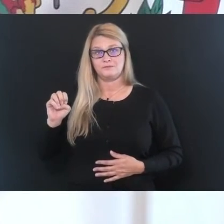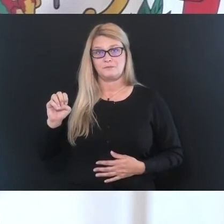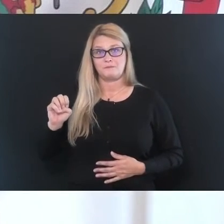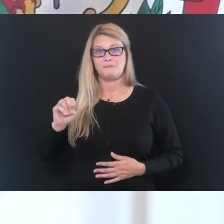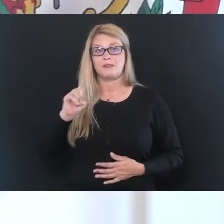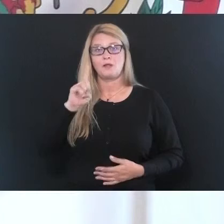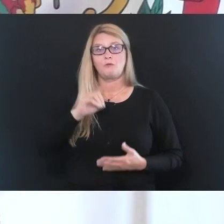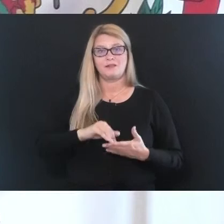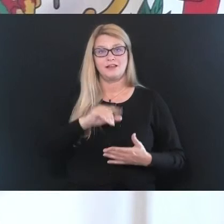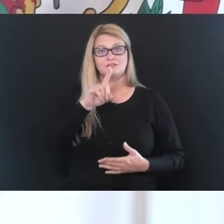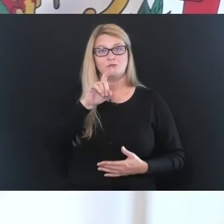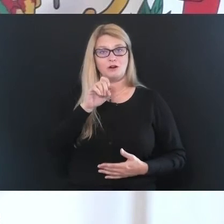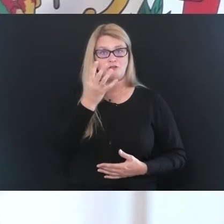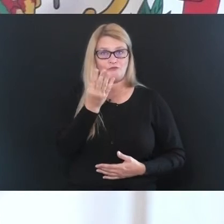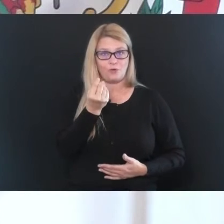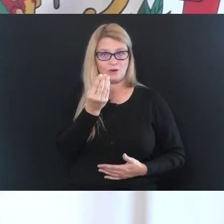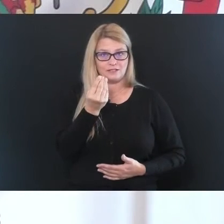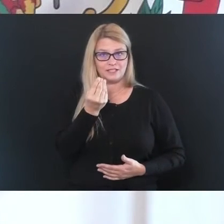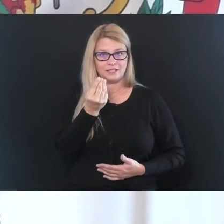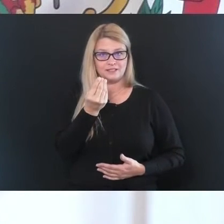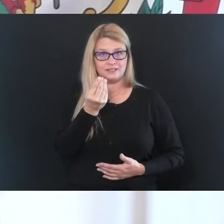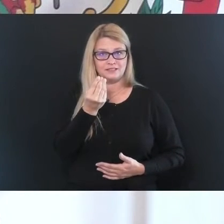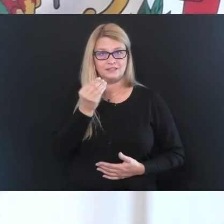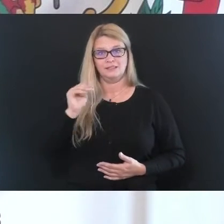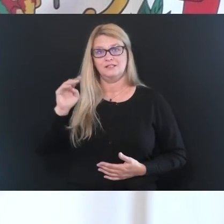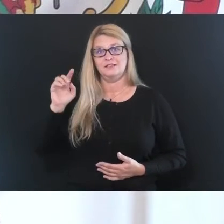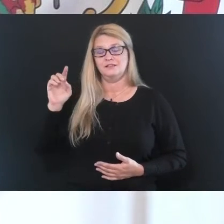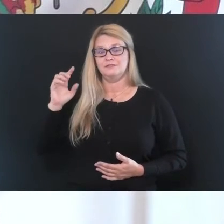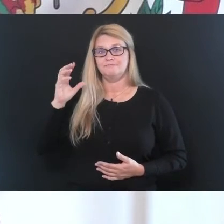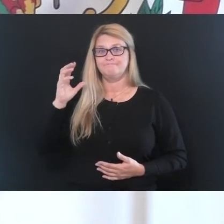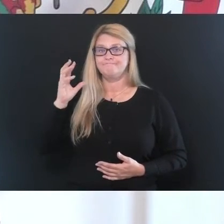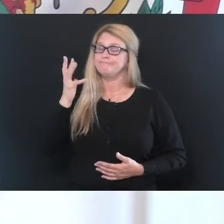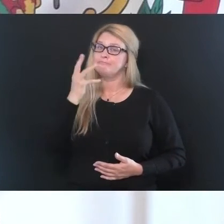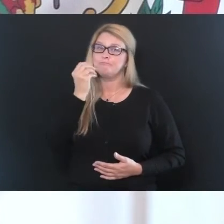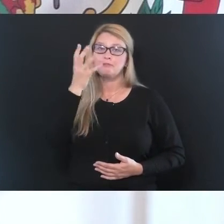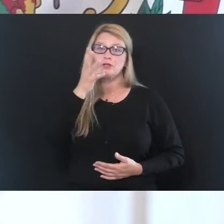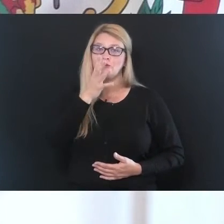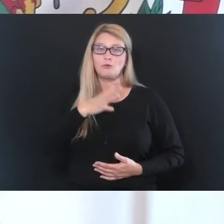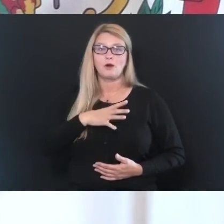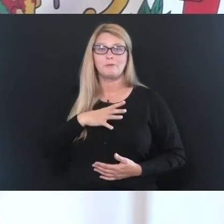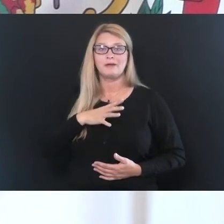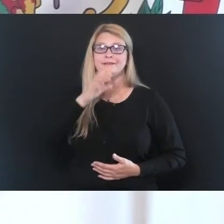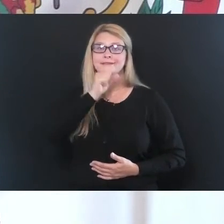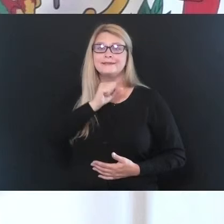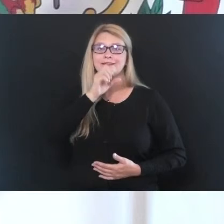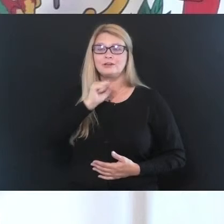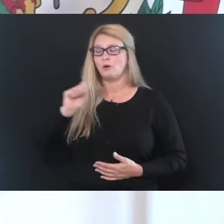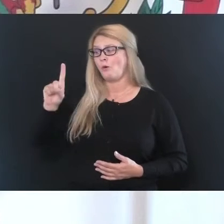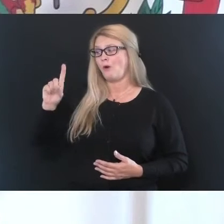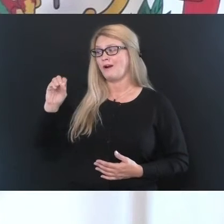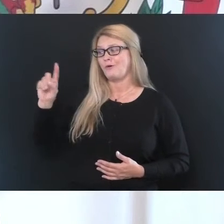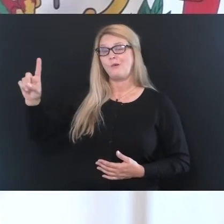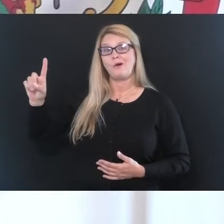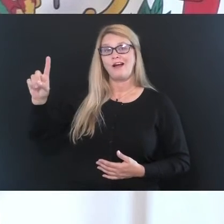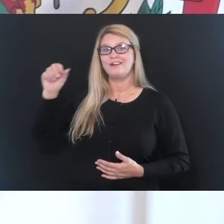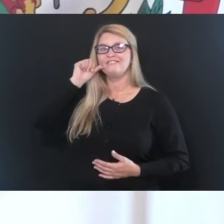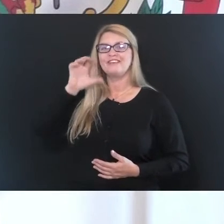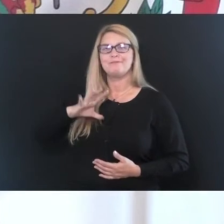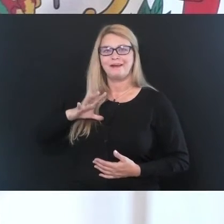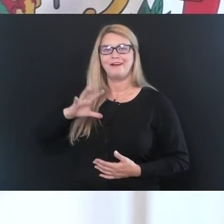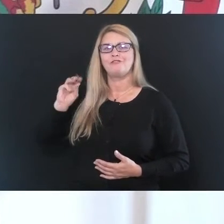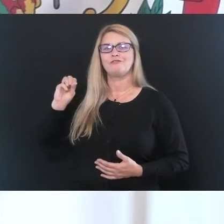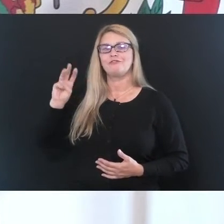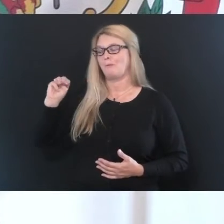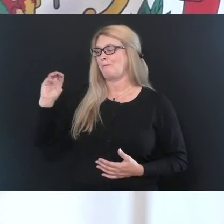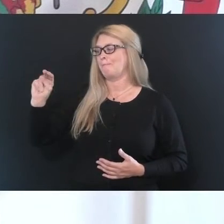Our 1,114th death is another beautiful lady, a 101-year-old female from Monongahela County.